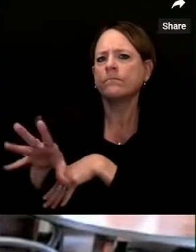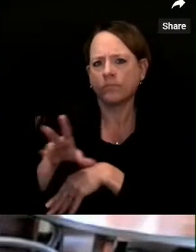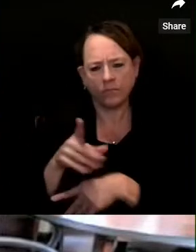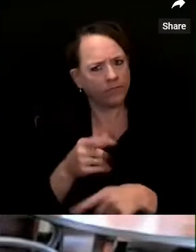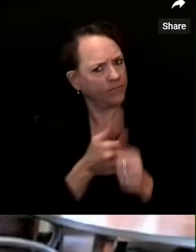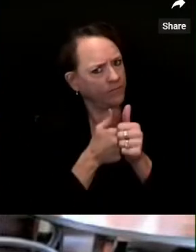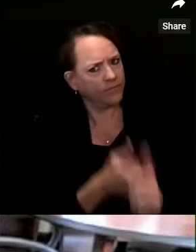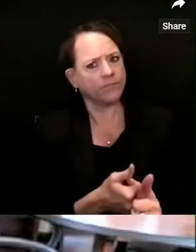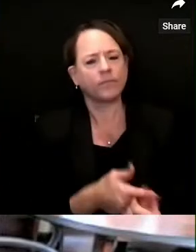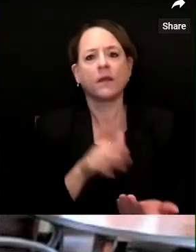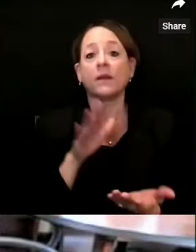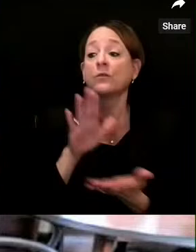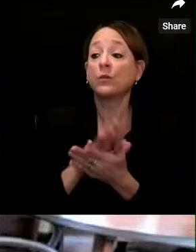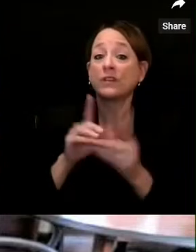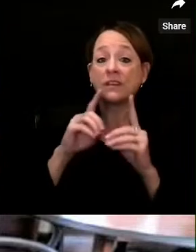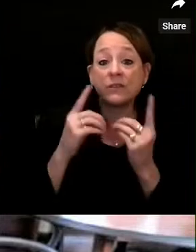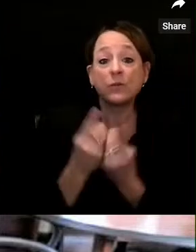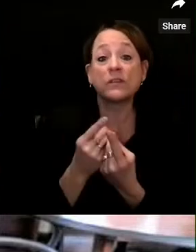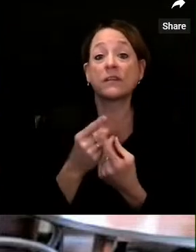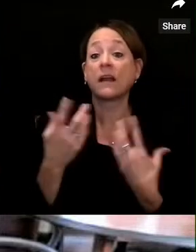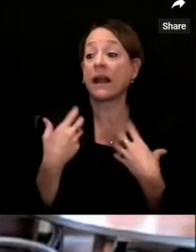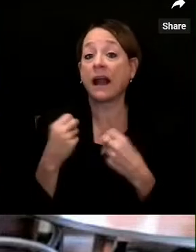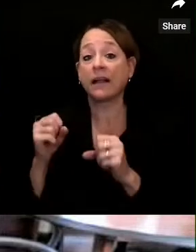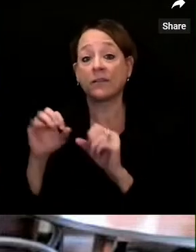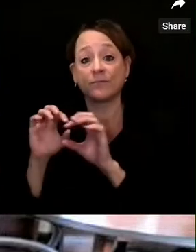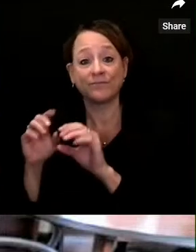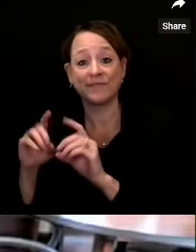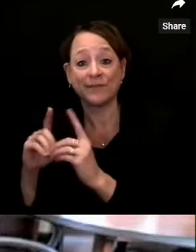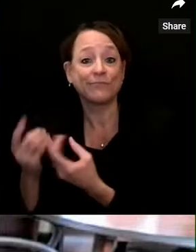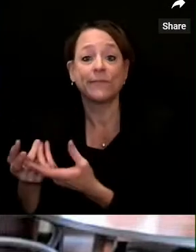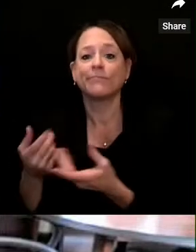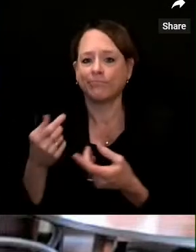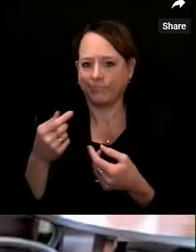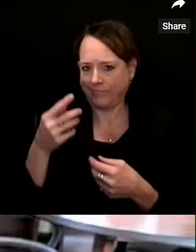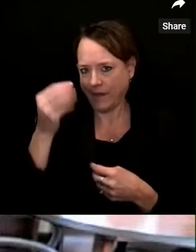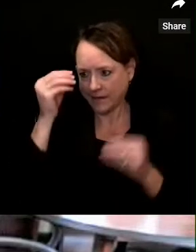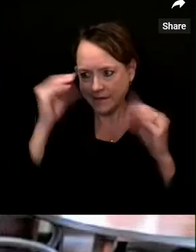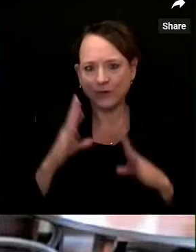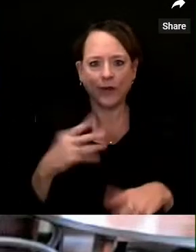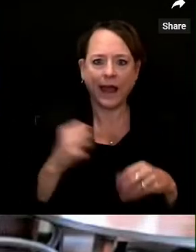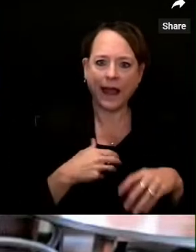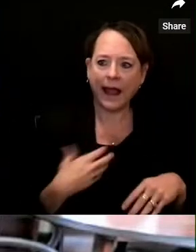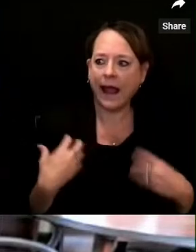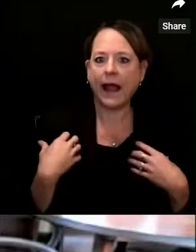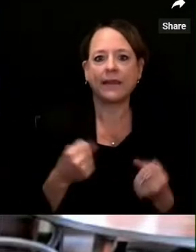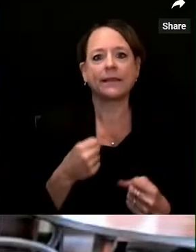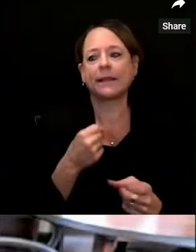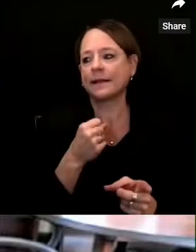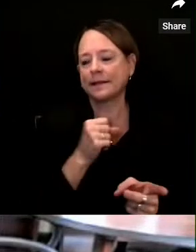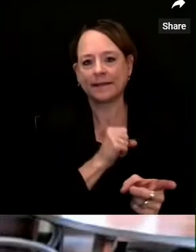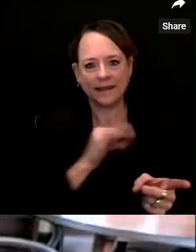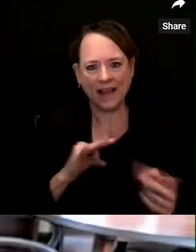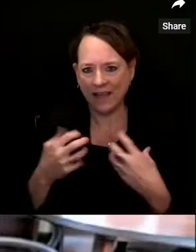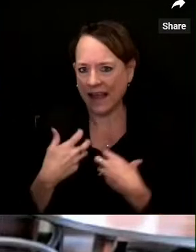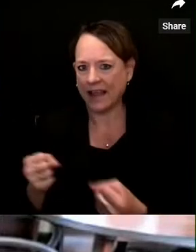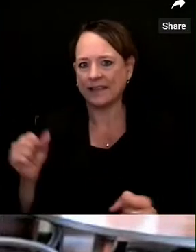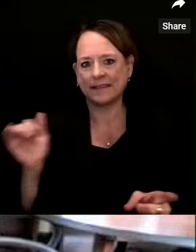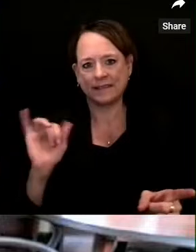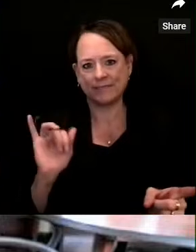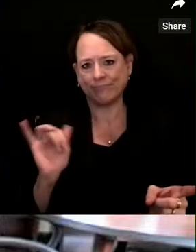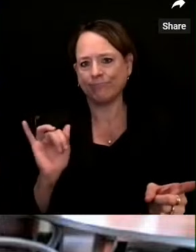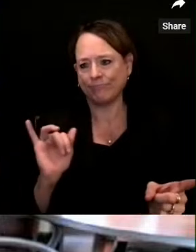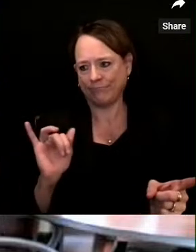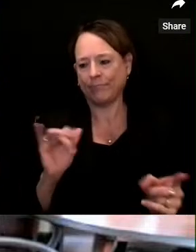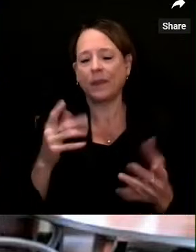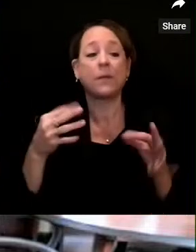quarantine kids, teachers, and staff who may test positive for COVID, and that unvaccinated close contacts